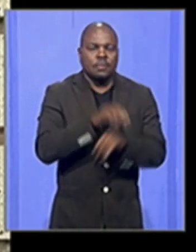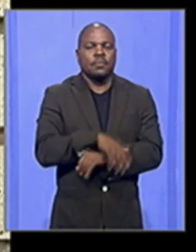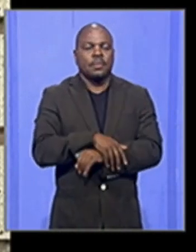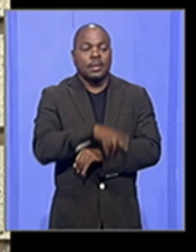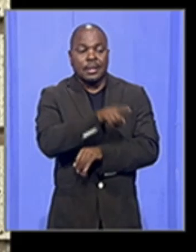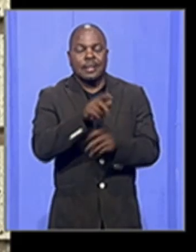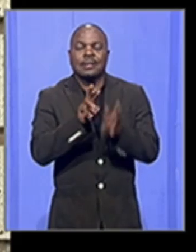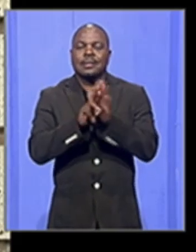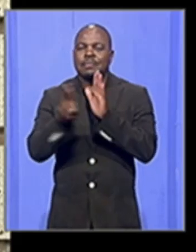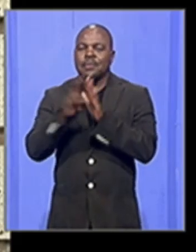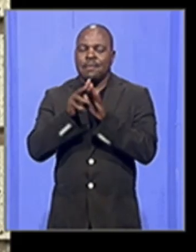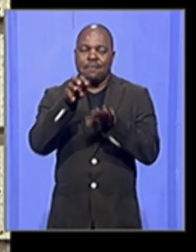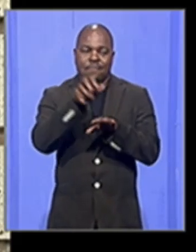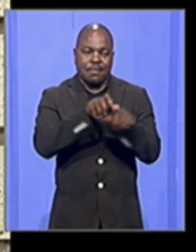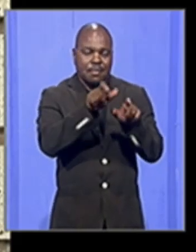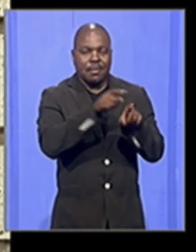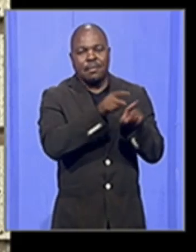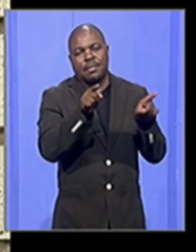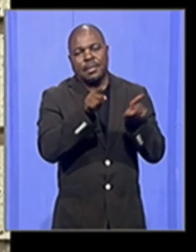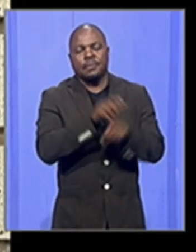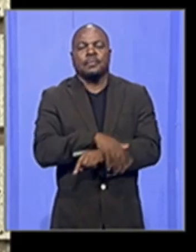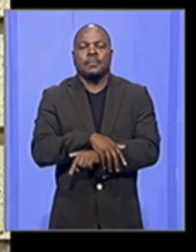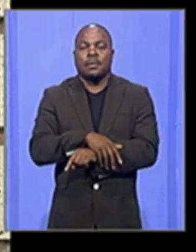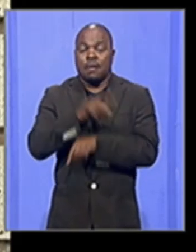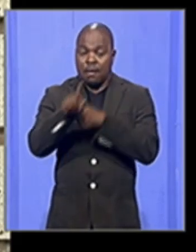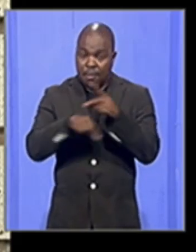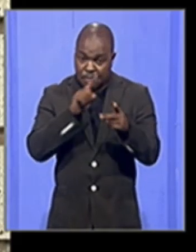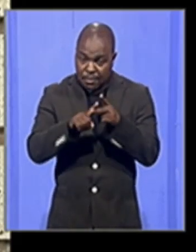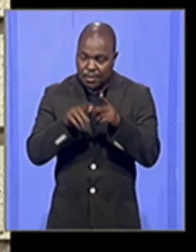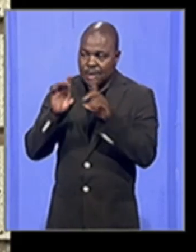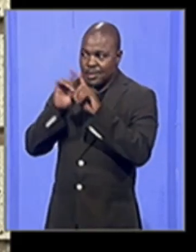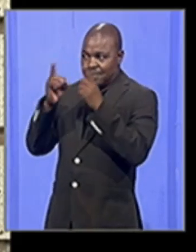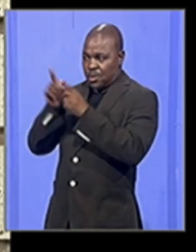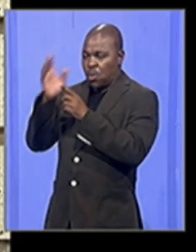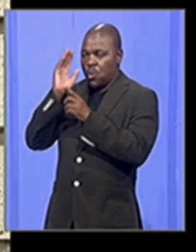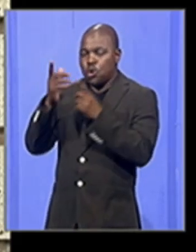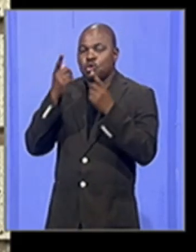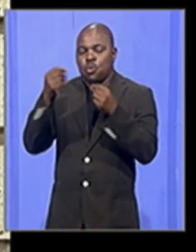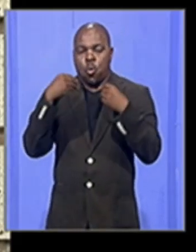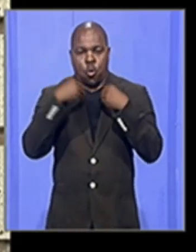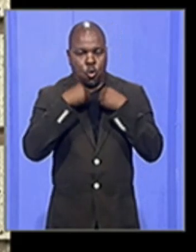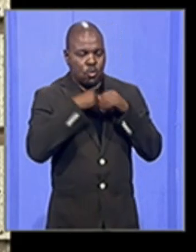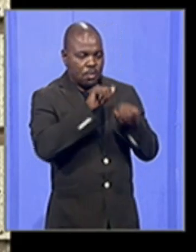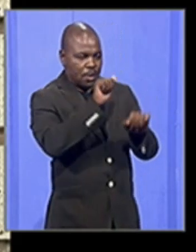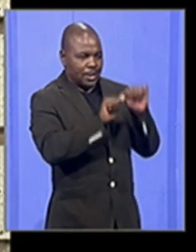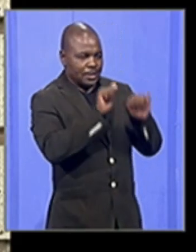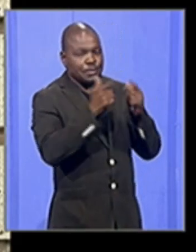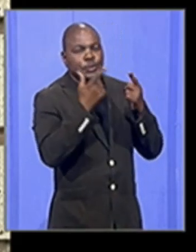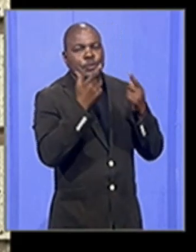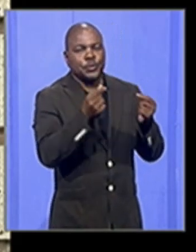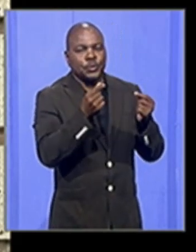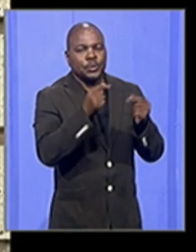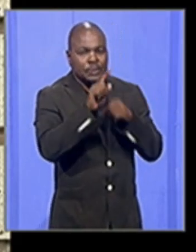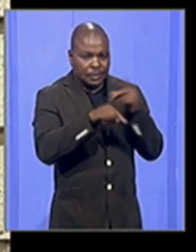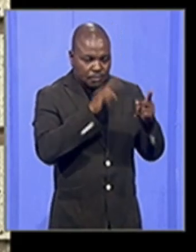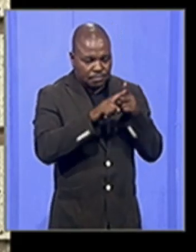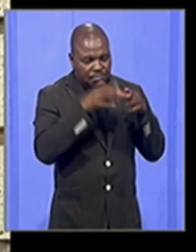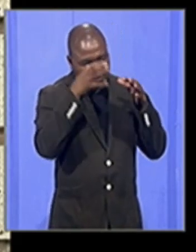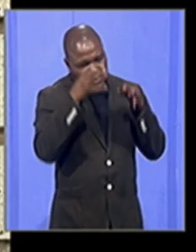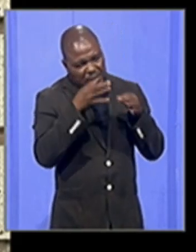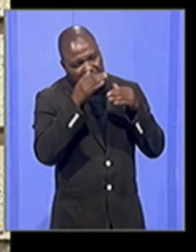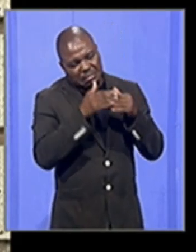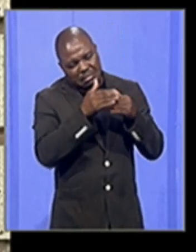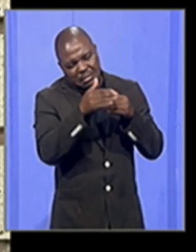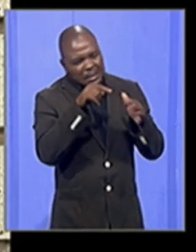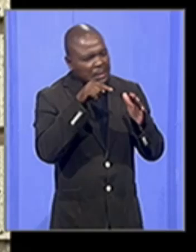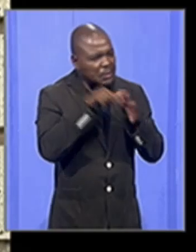the farmers that have been affected. Thereafter, the department will also conduct its own assessment and be able to determine the kind of